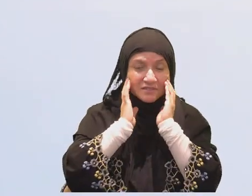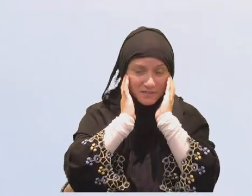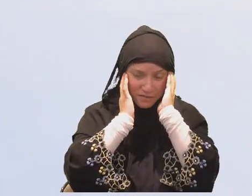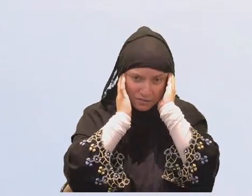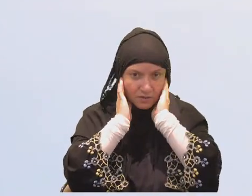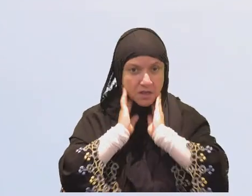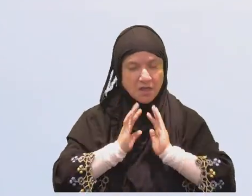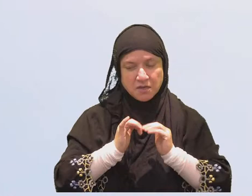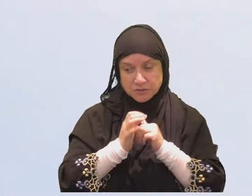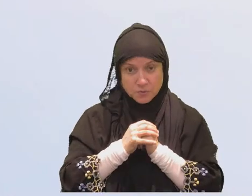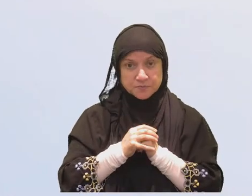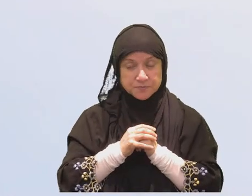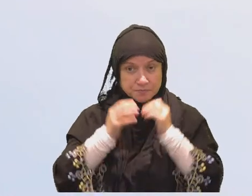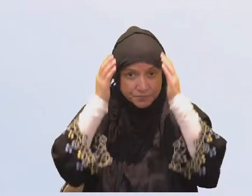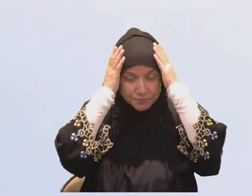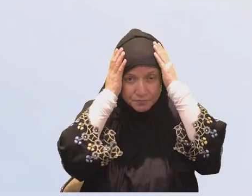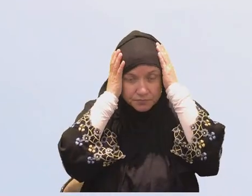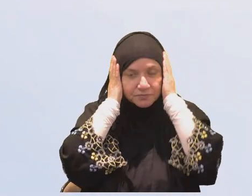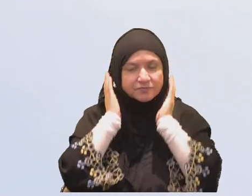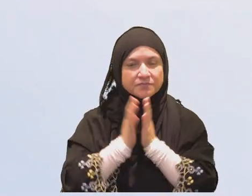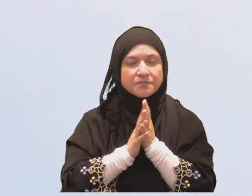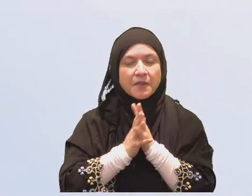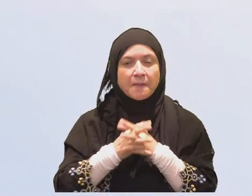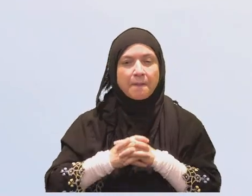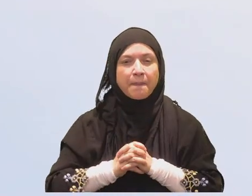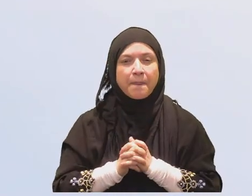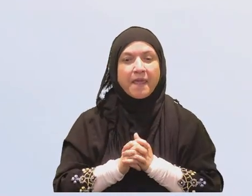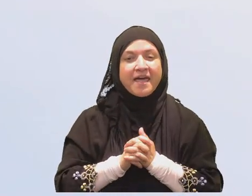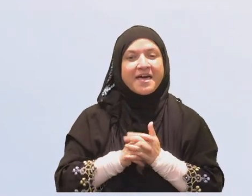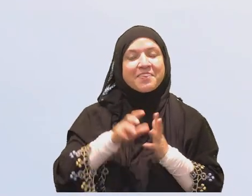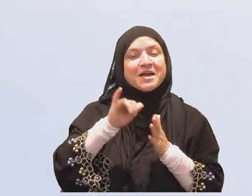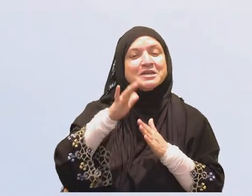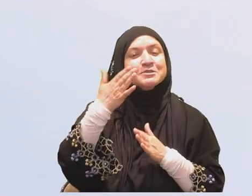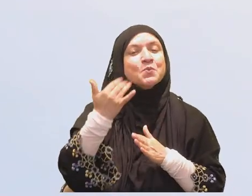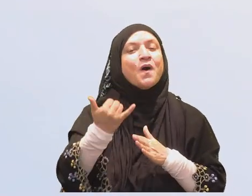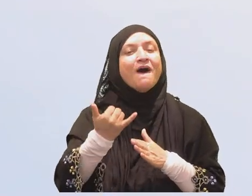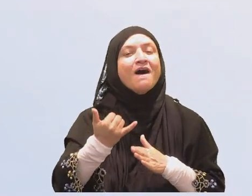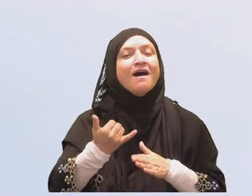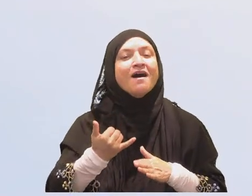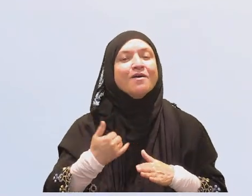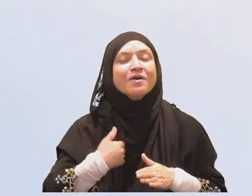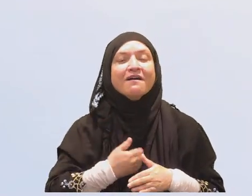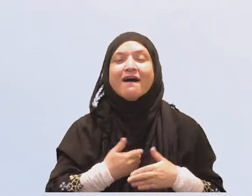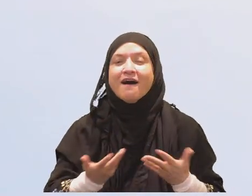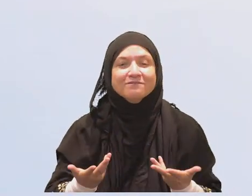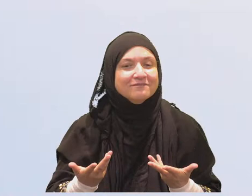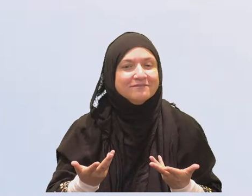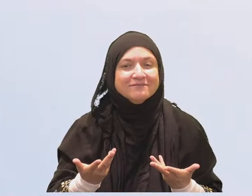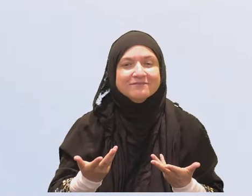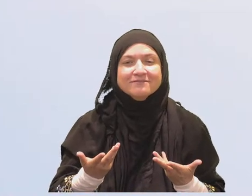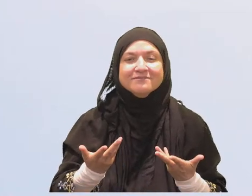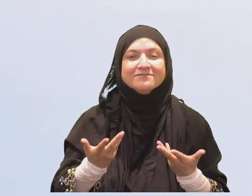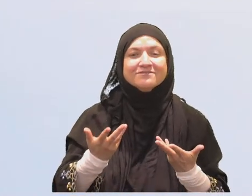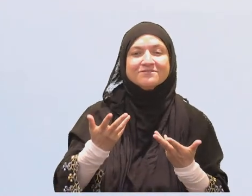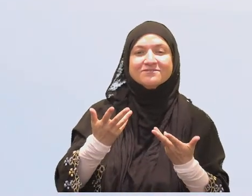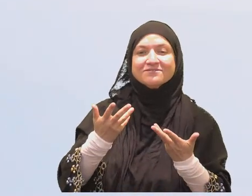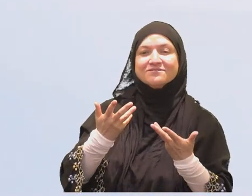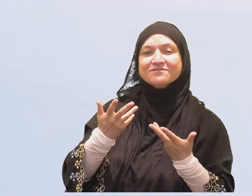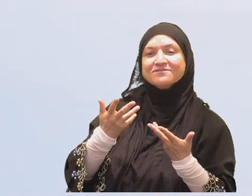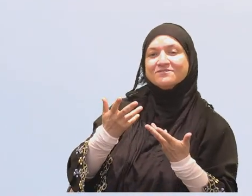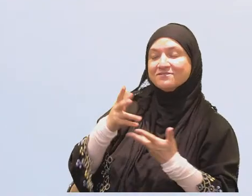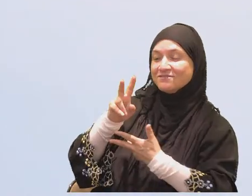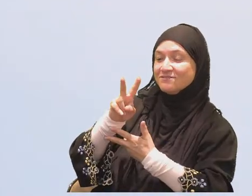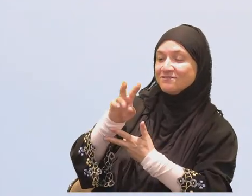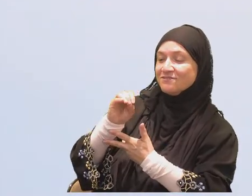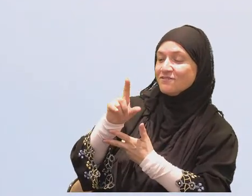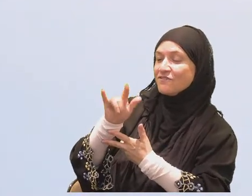That's the source of the violence. You don't have to. We have to be a living witness that you can live